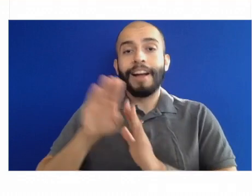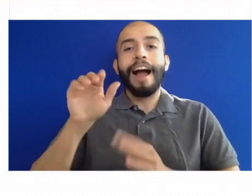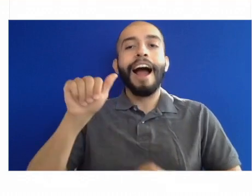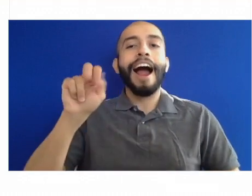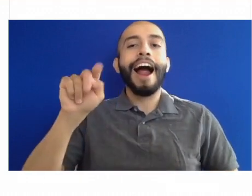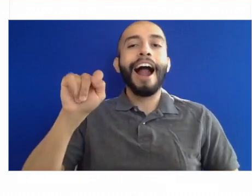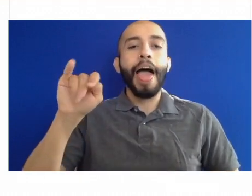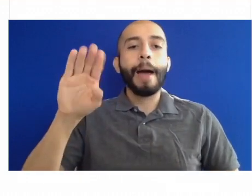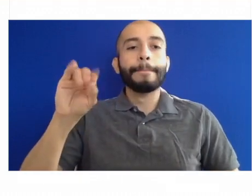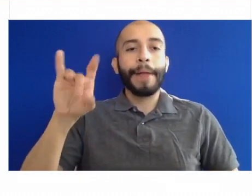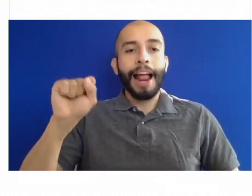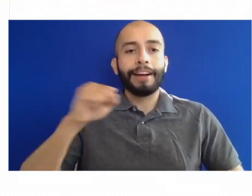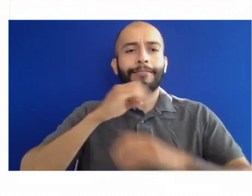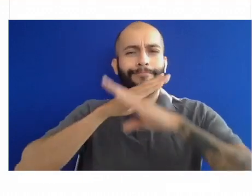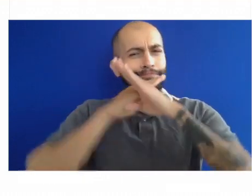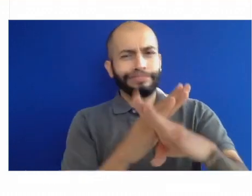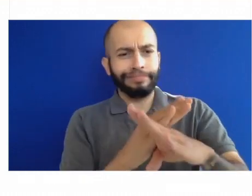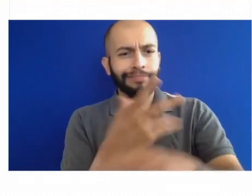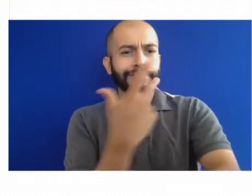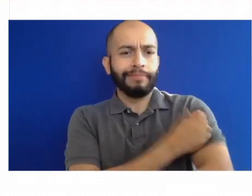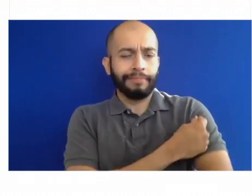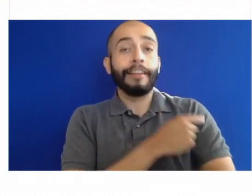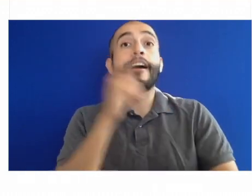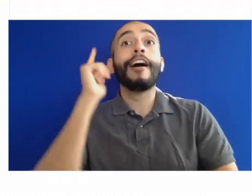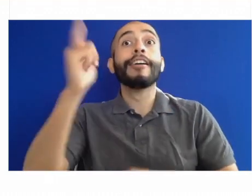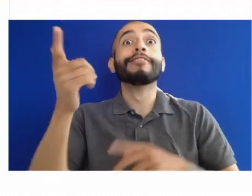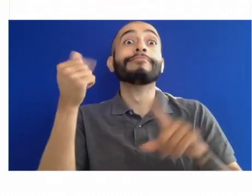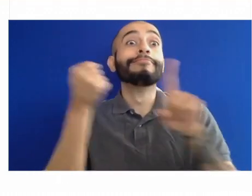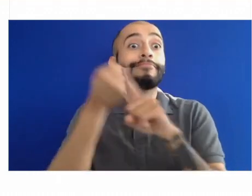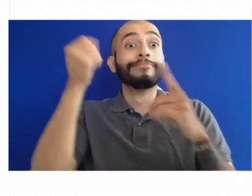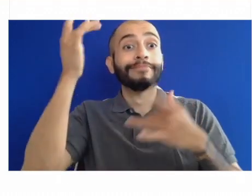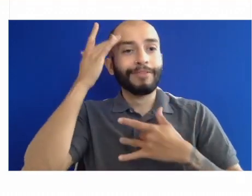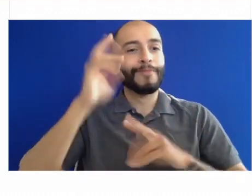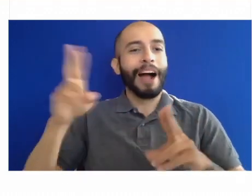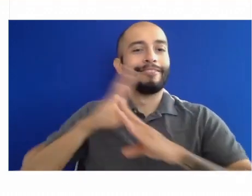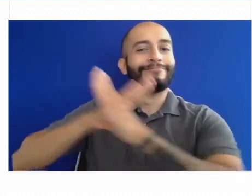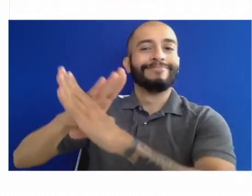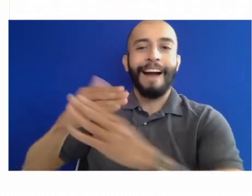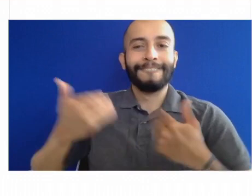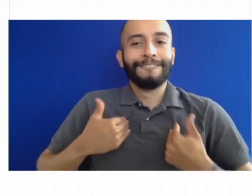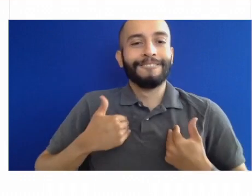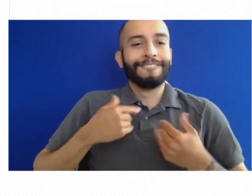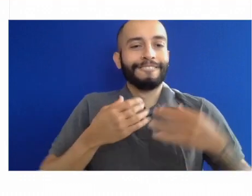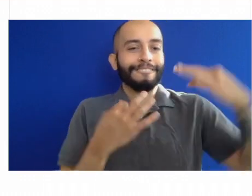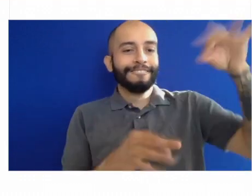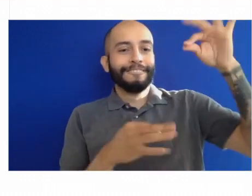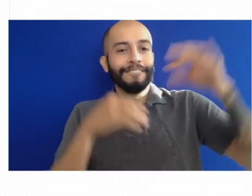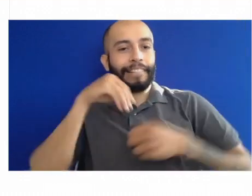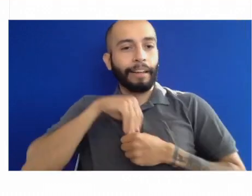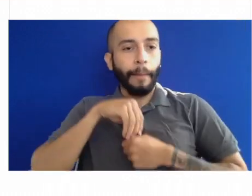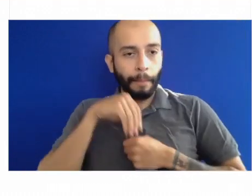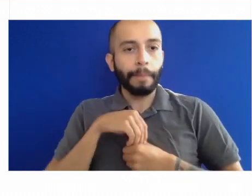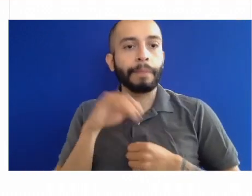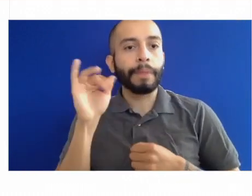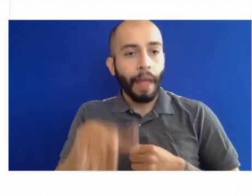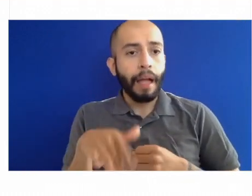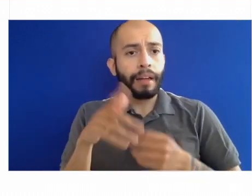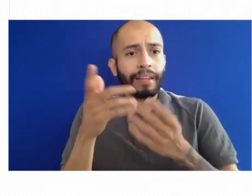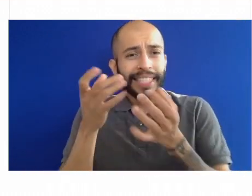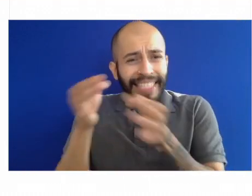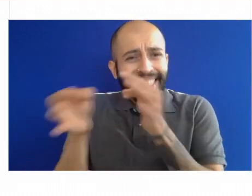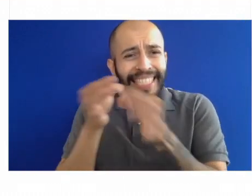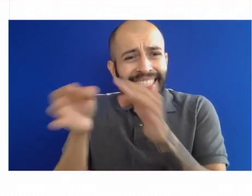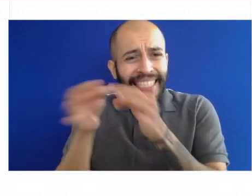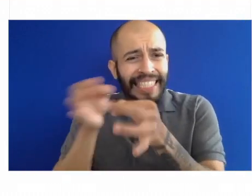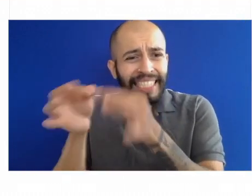weakened argument or a persuasion strategy, and you preemptively refute that for people, they develop what you might call